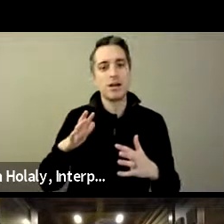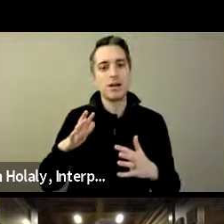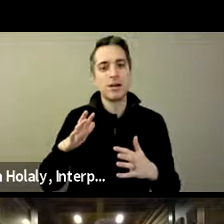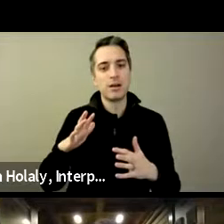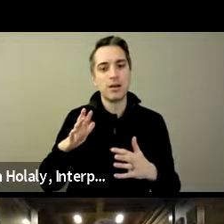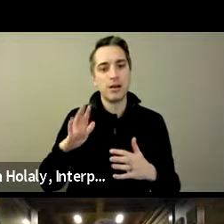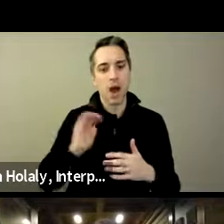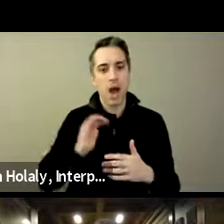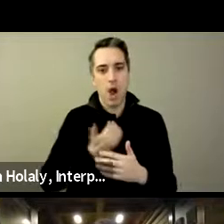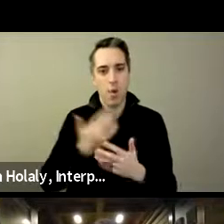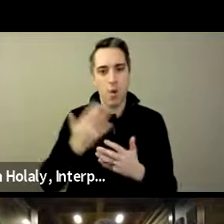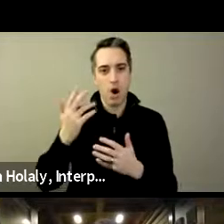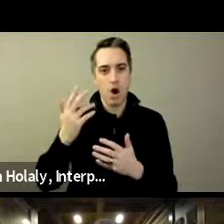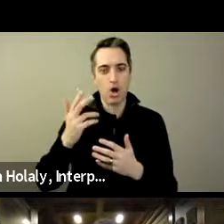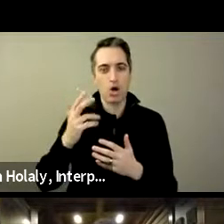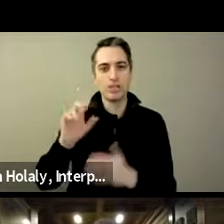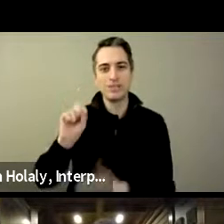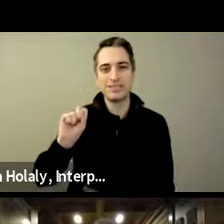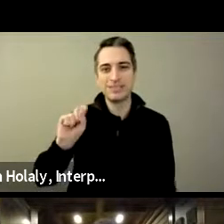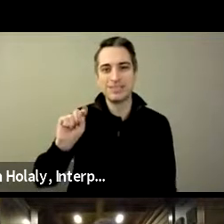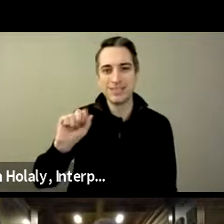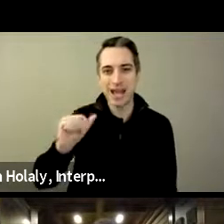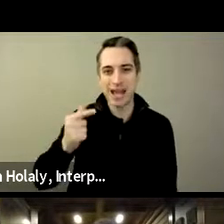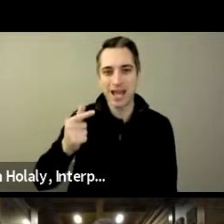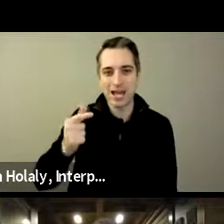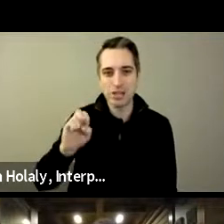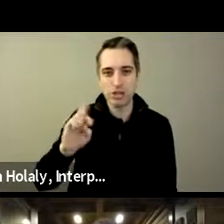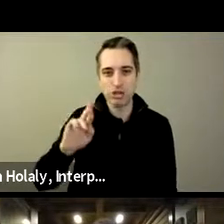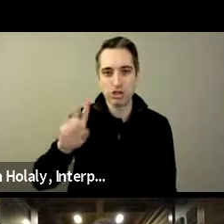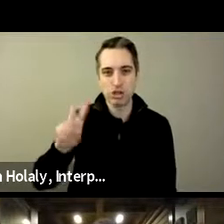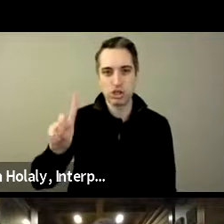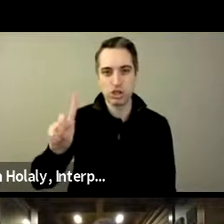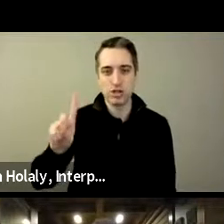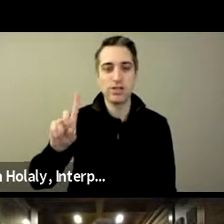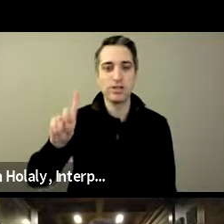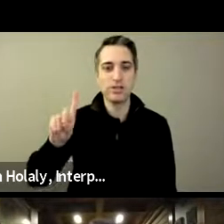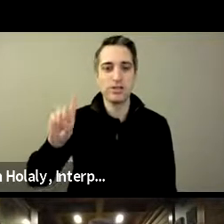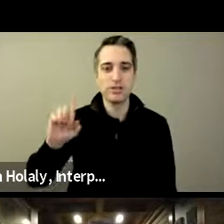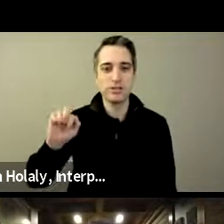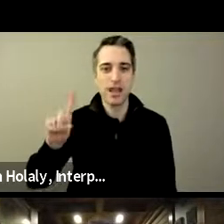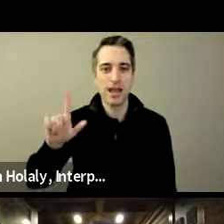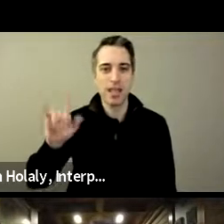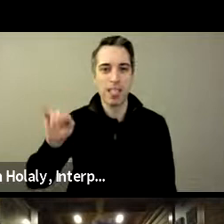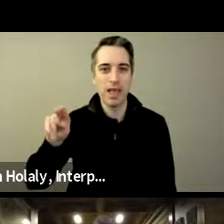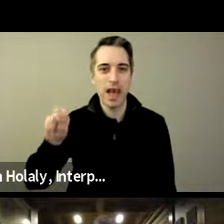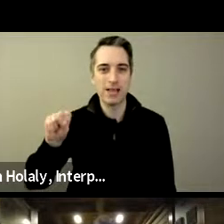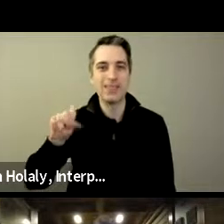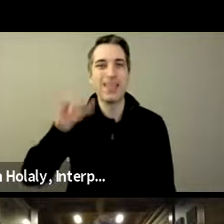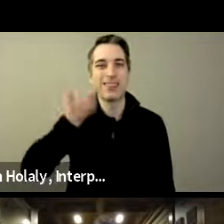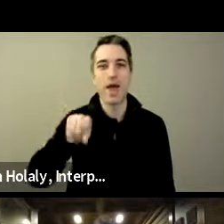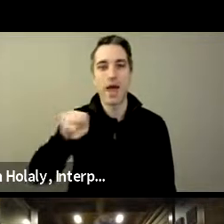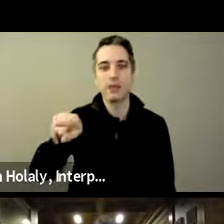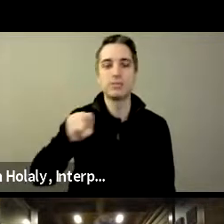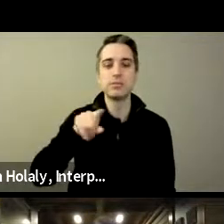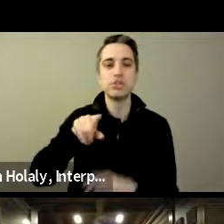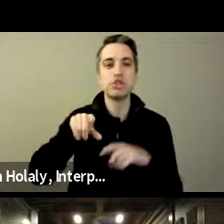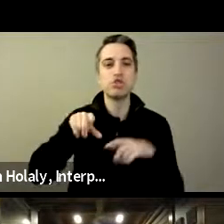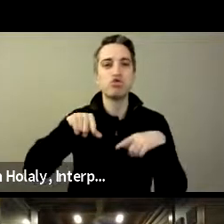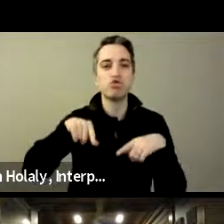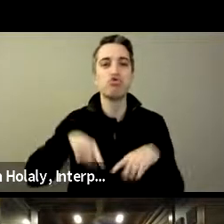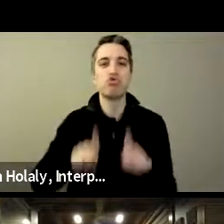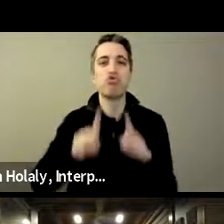deadlines. The staggered deadlines, just in the interest of time, is a process that's used in the investigative